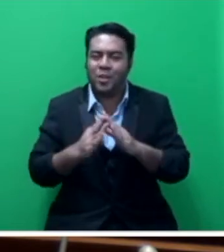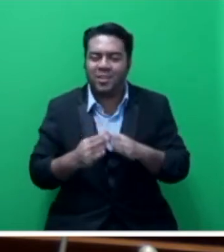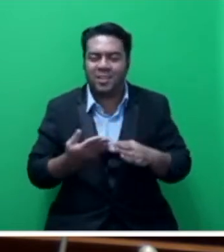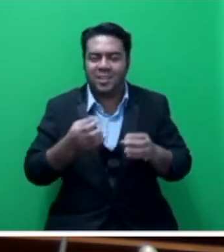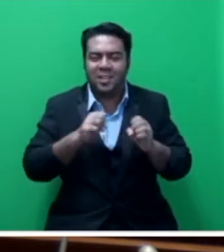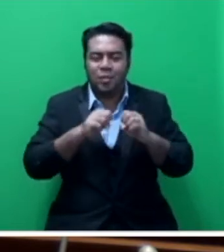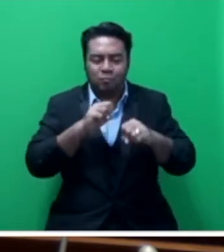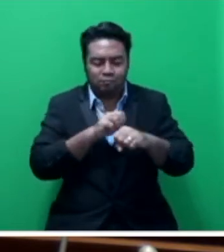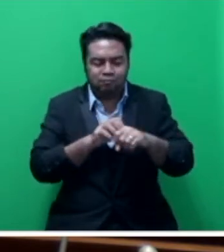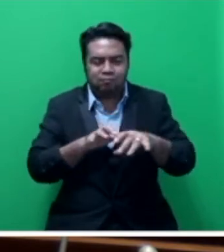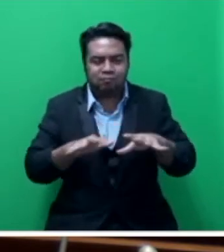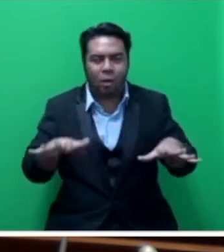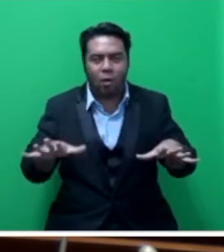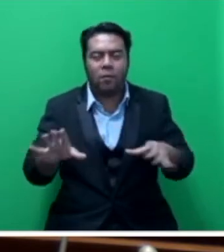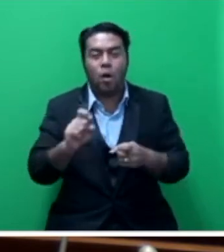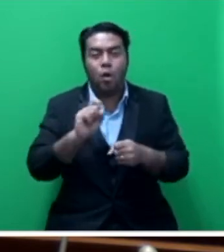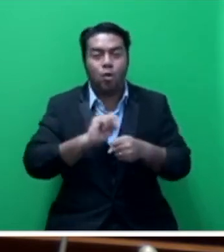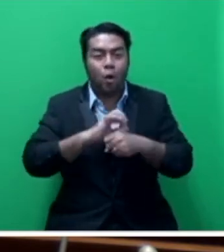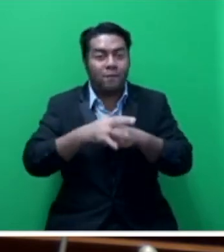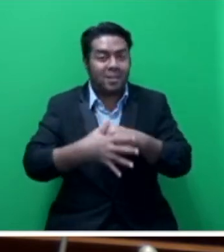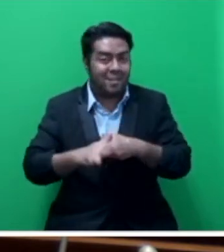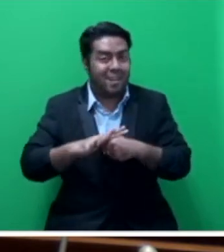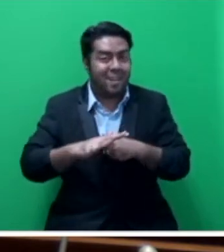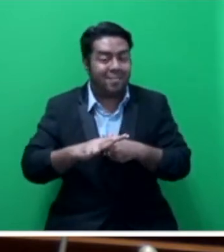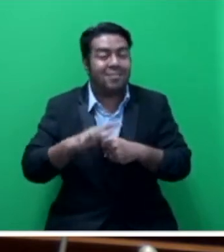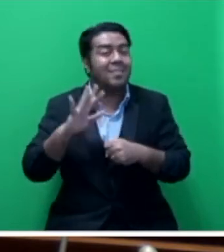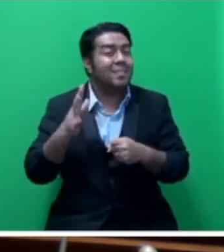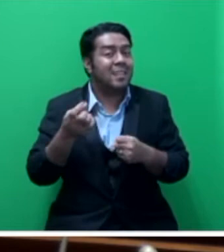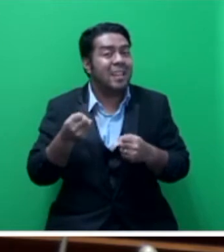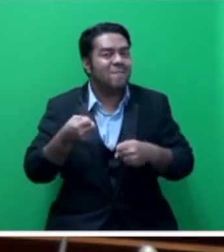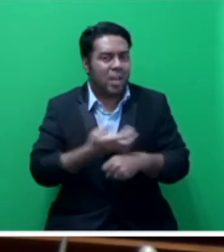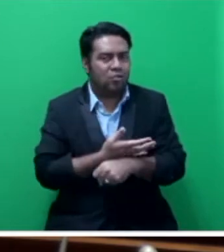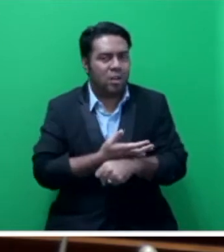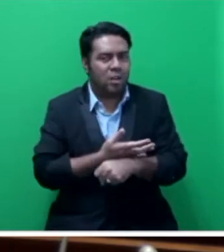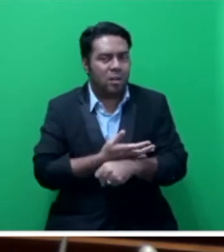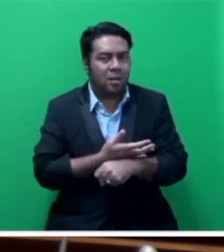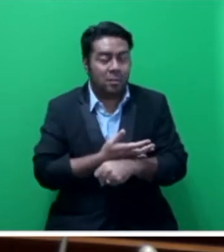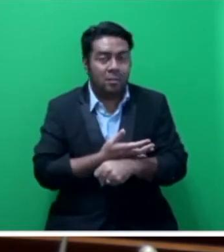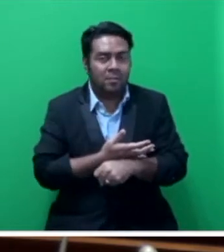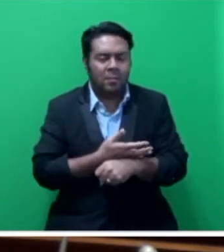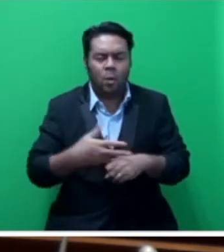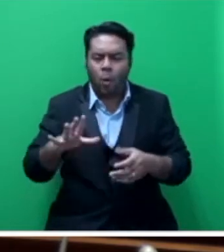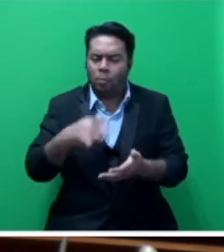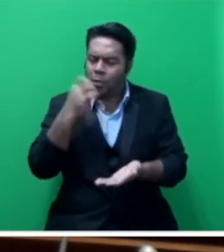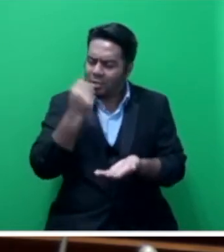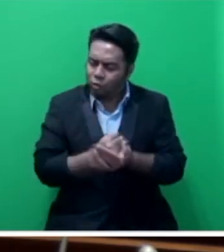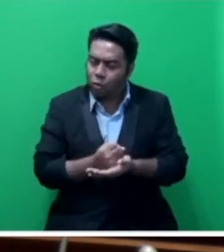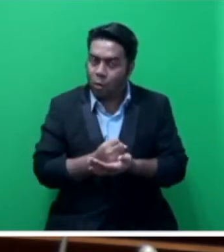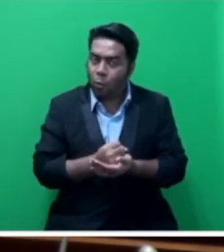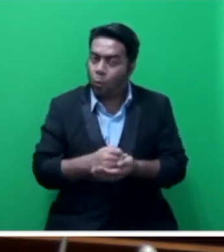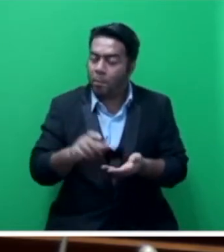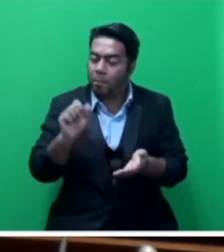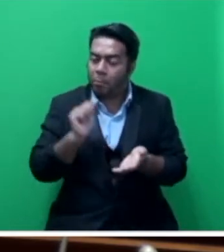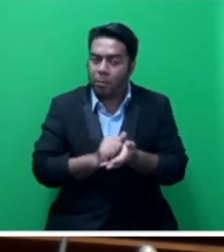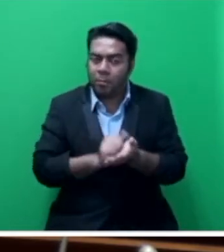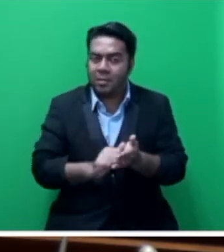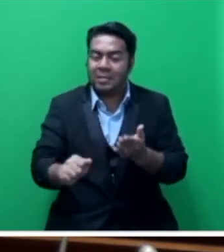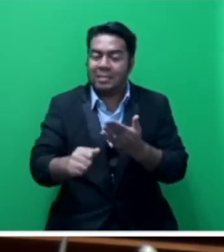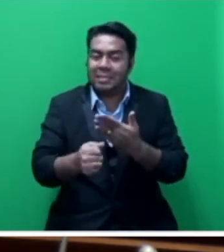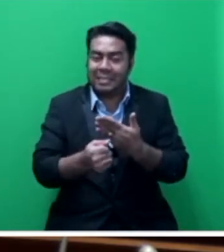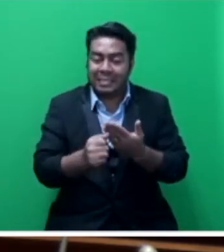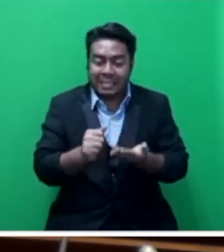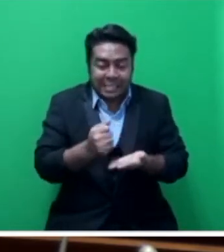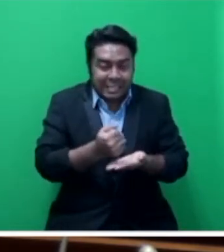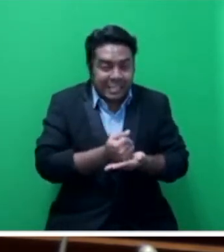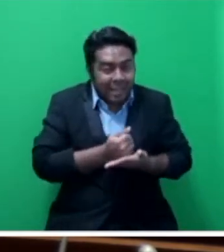the COVID-19 infection, while ensuring that we actually safely bring